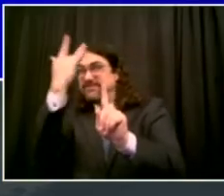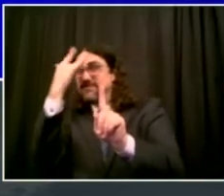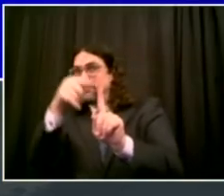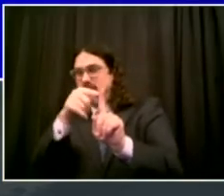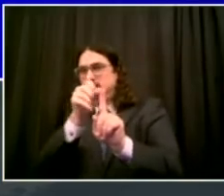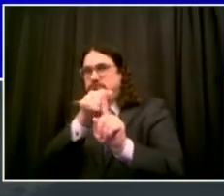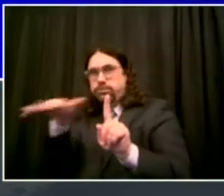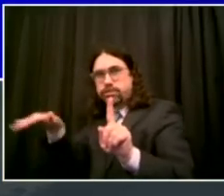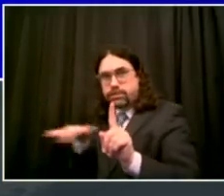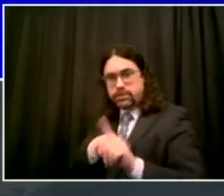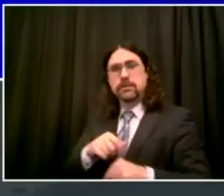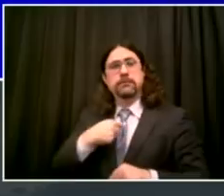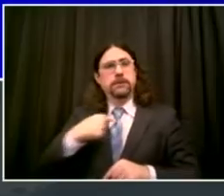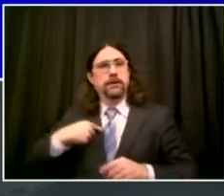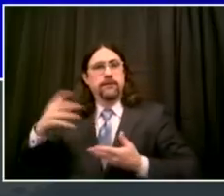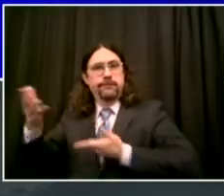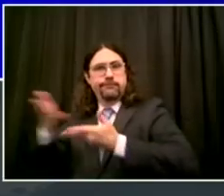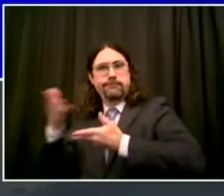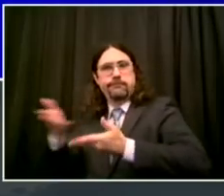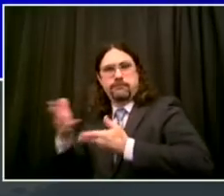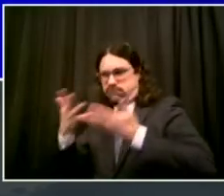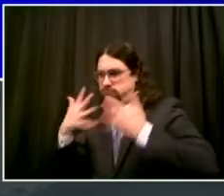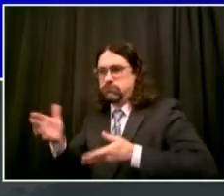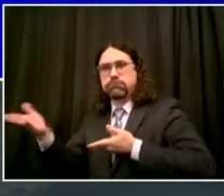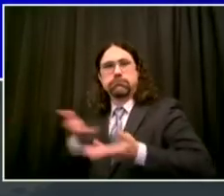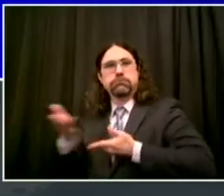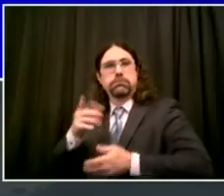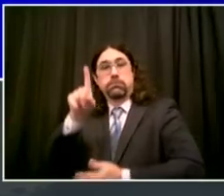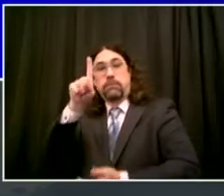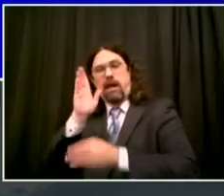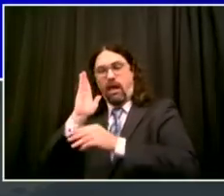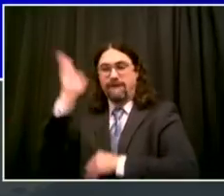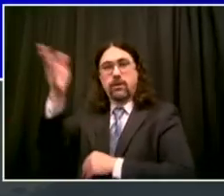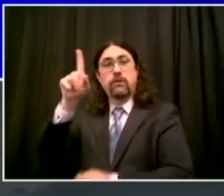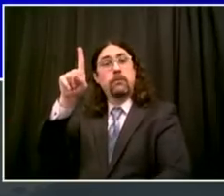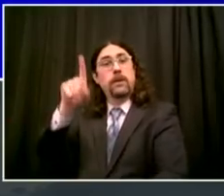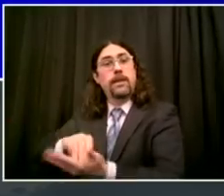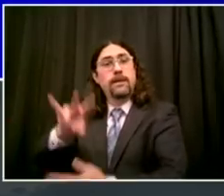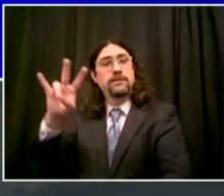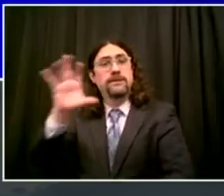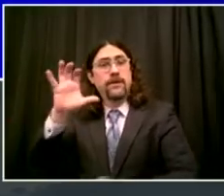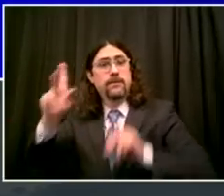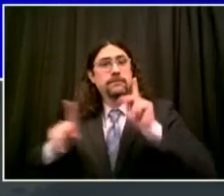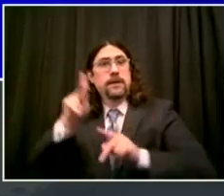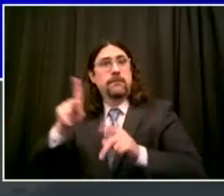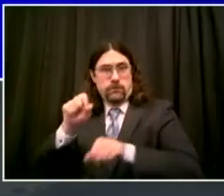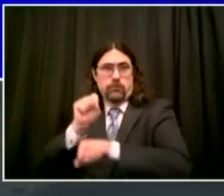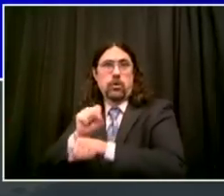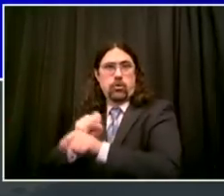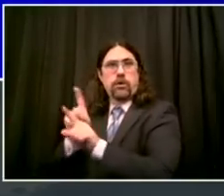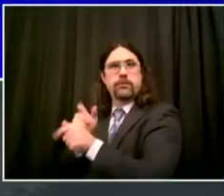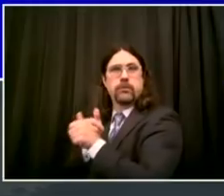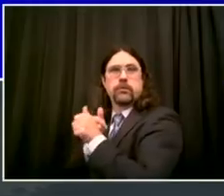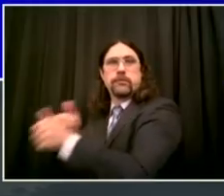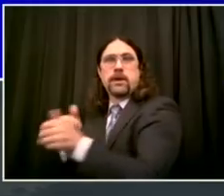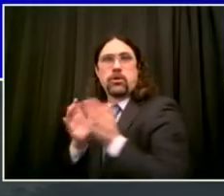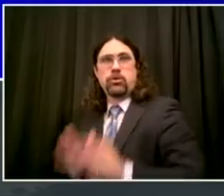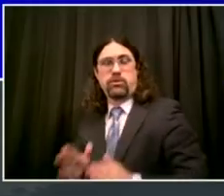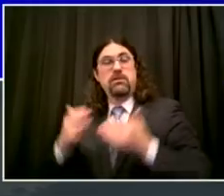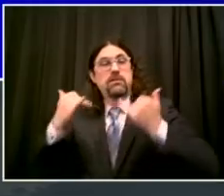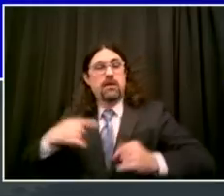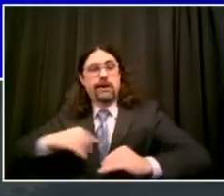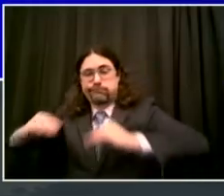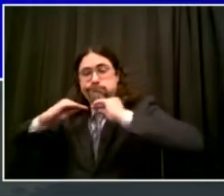tracers, and they will be trained and in action by June 1. So surpassing the original goal by quite a bit,